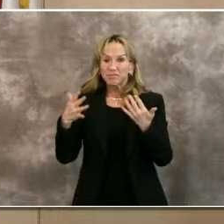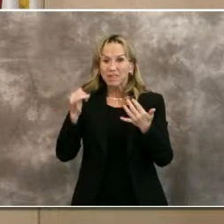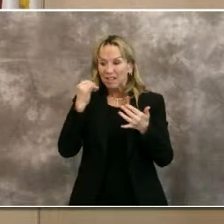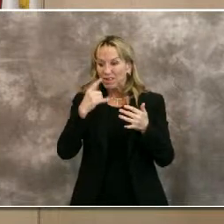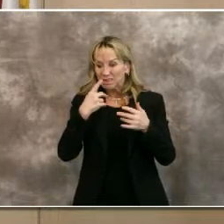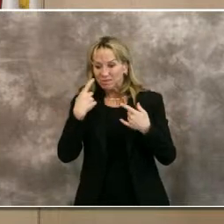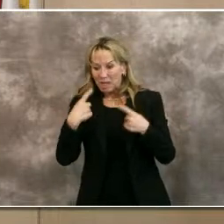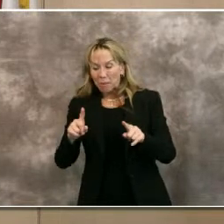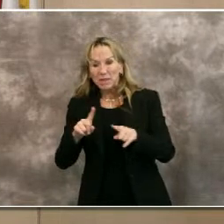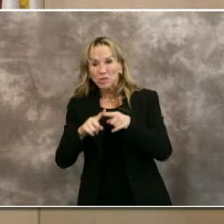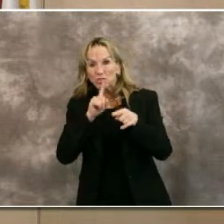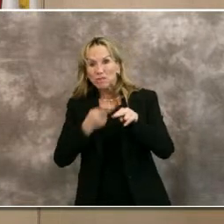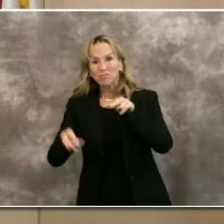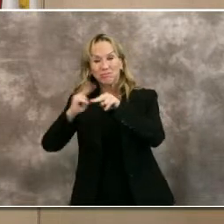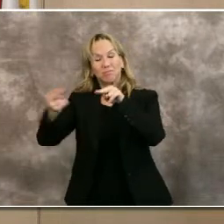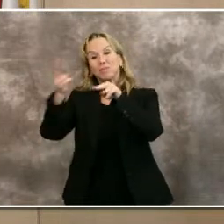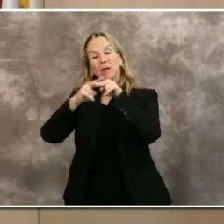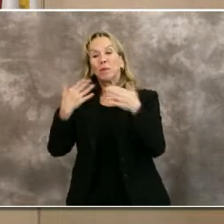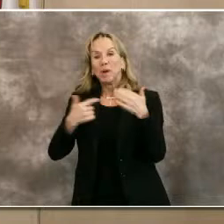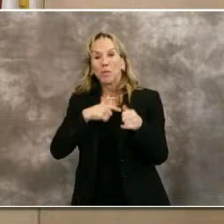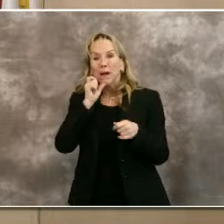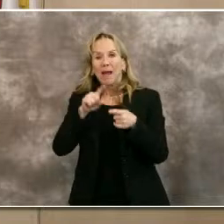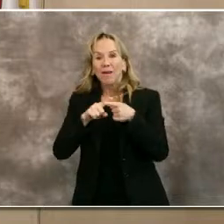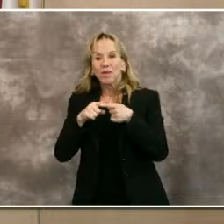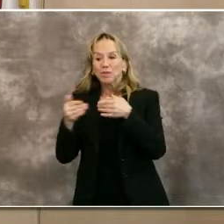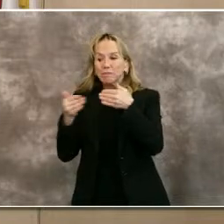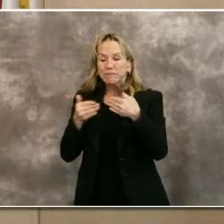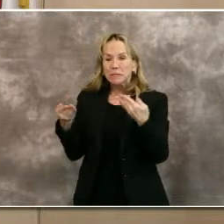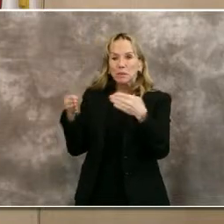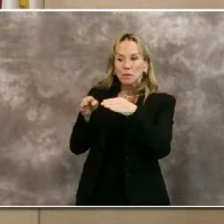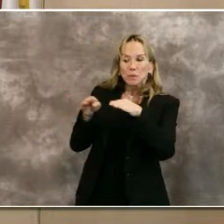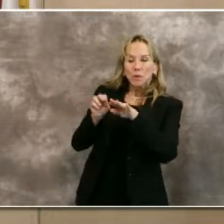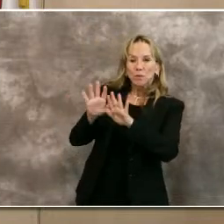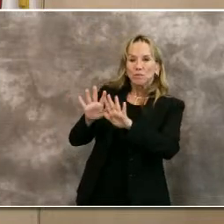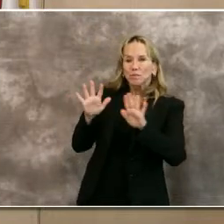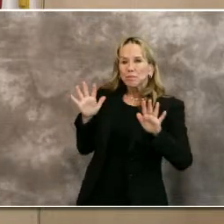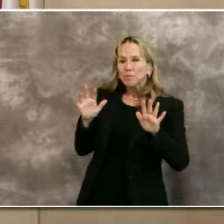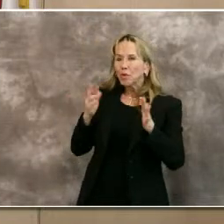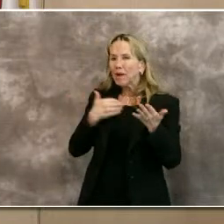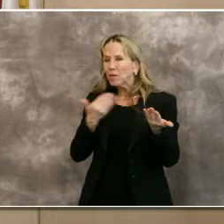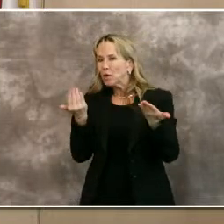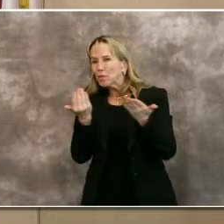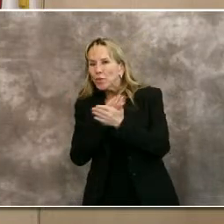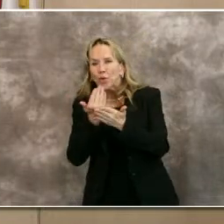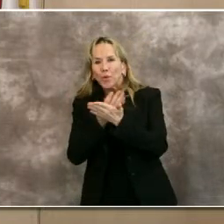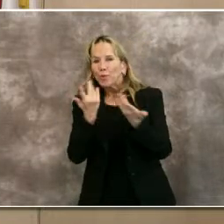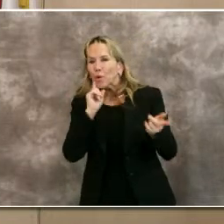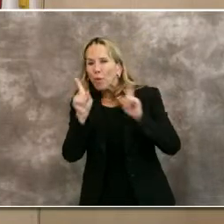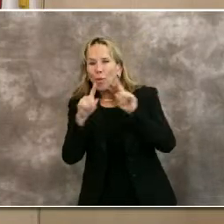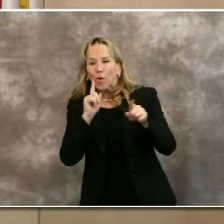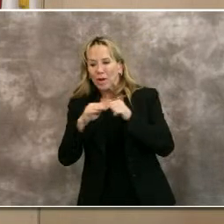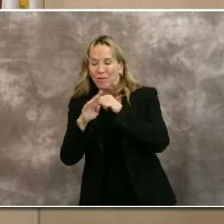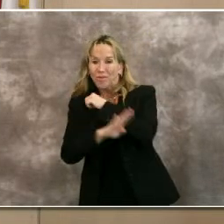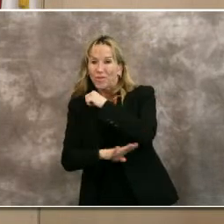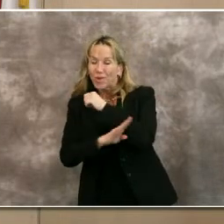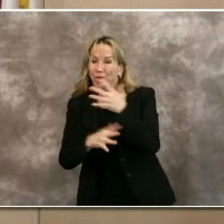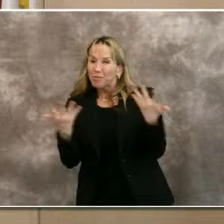some of our strategies or health officers' order measures in the fall, but